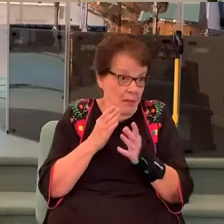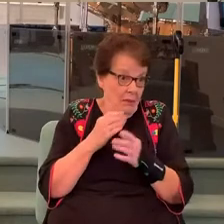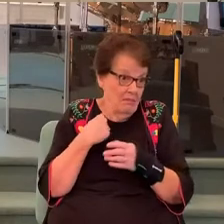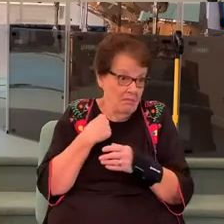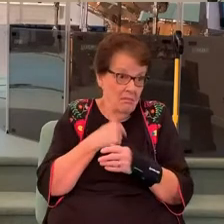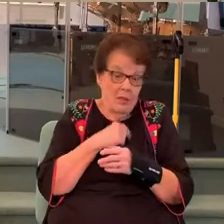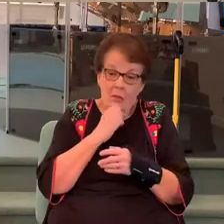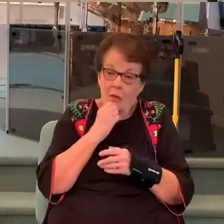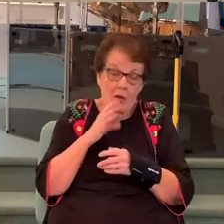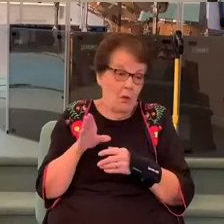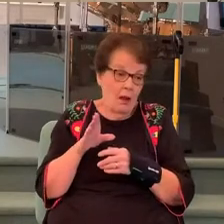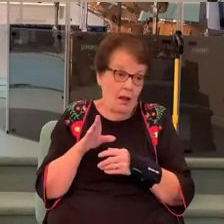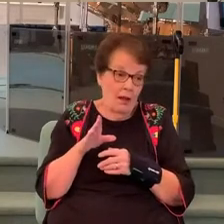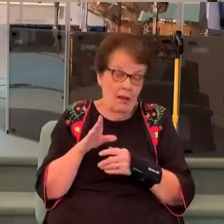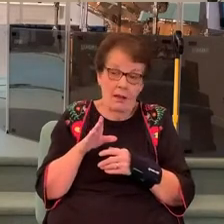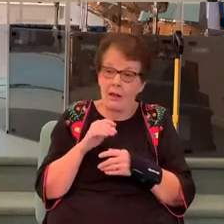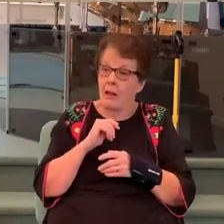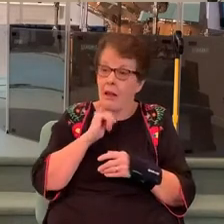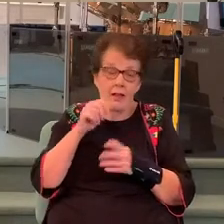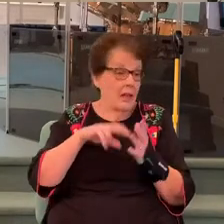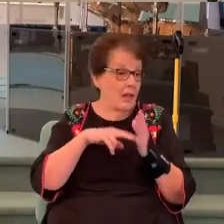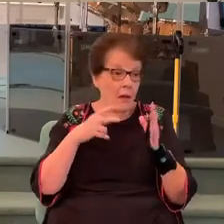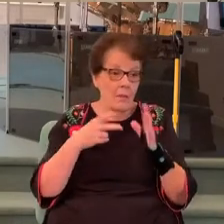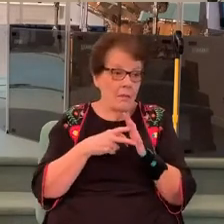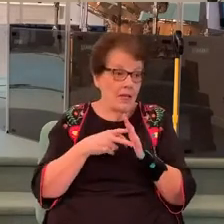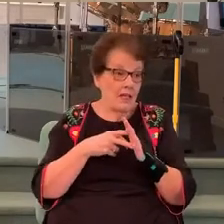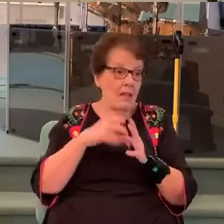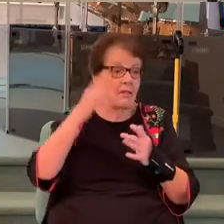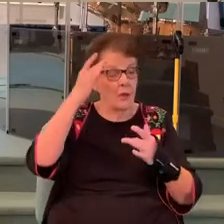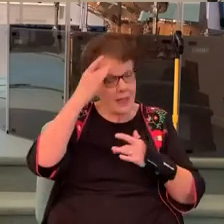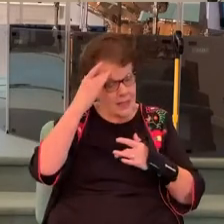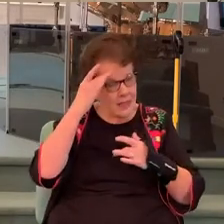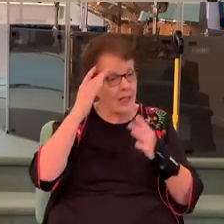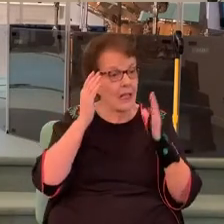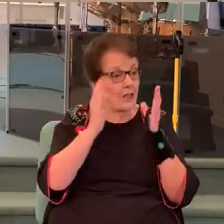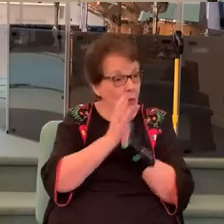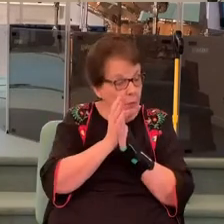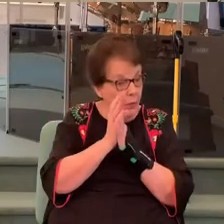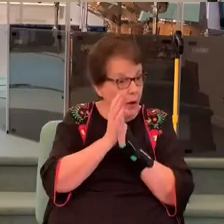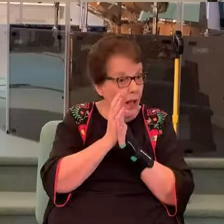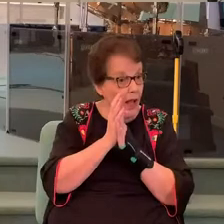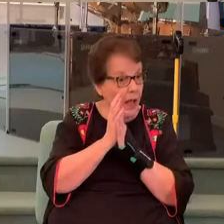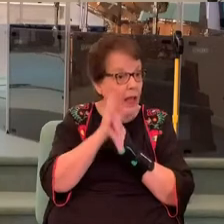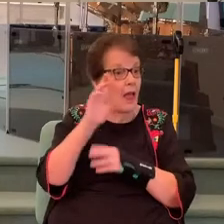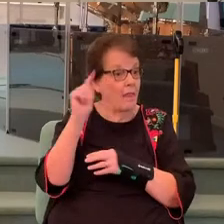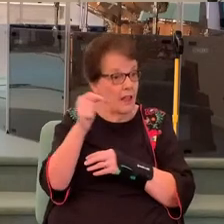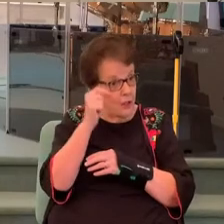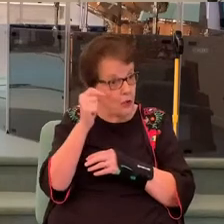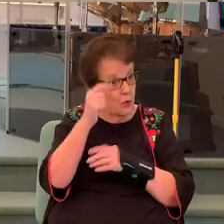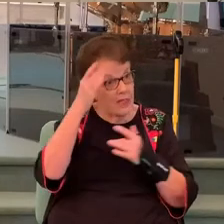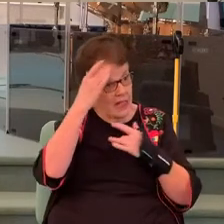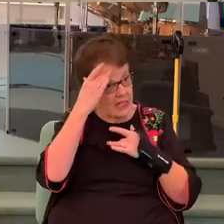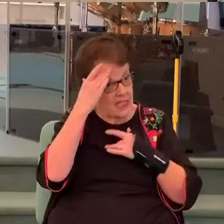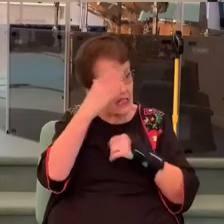And it does not mean that if you get sick tomorrow and pray, that Tuesday that sickness will go away.